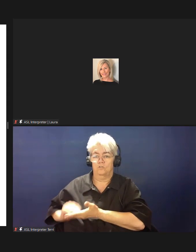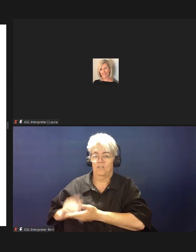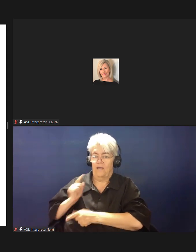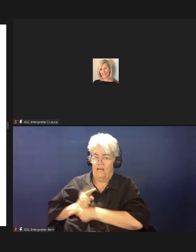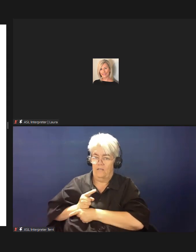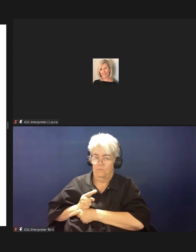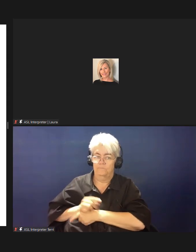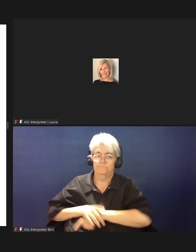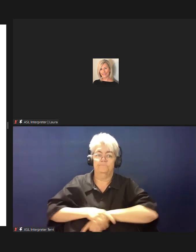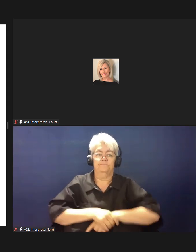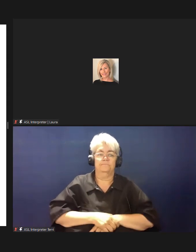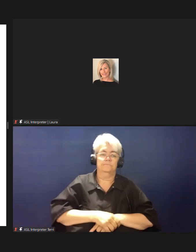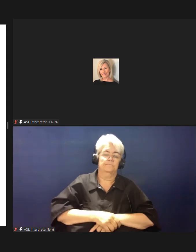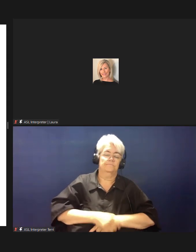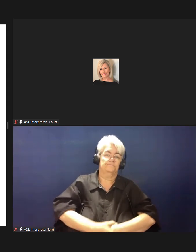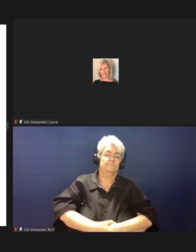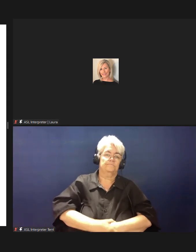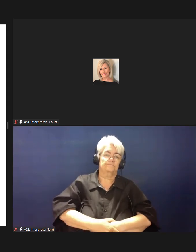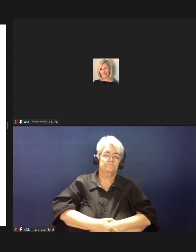accurately.